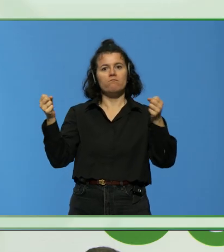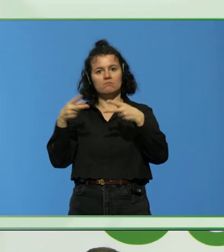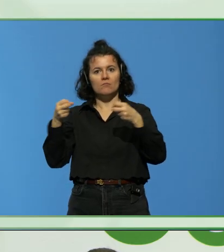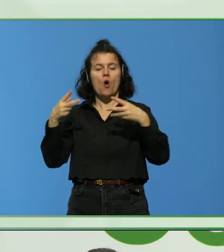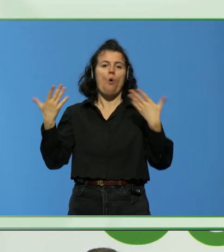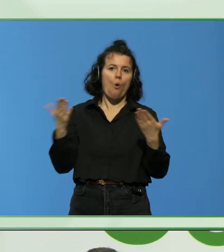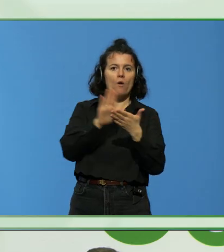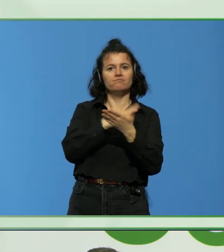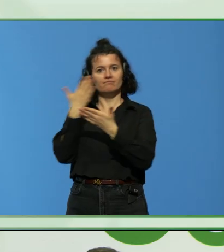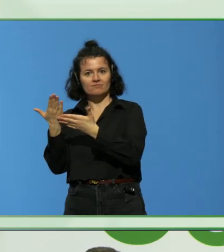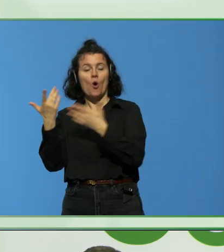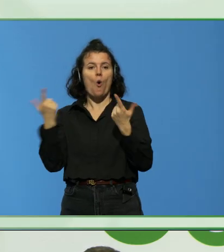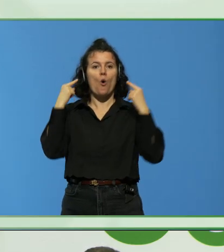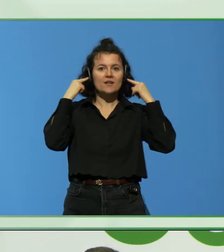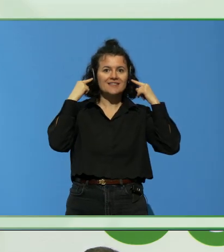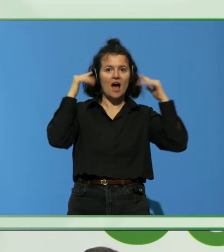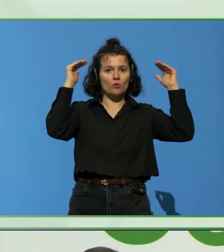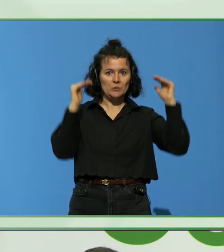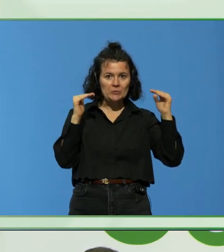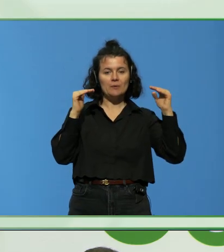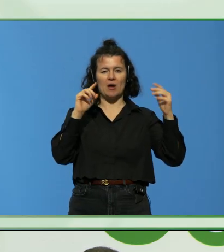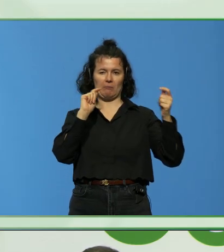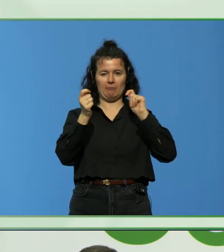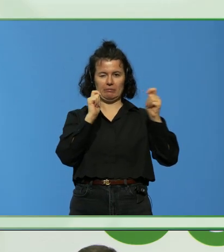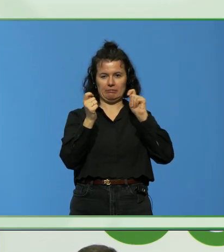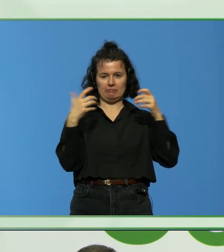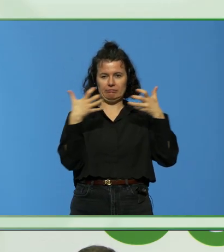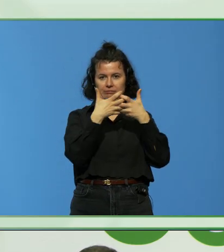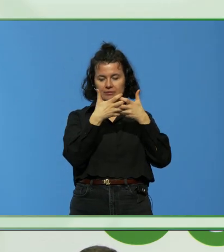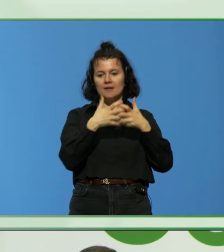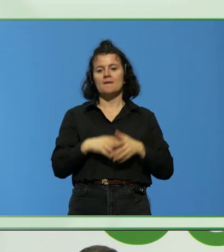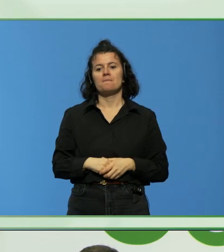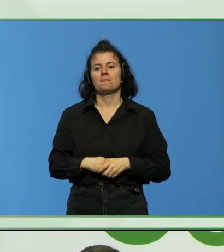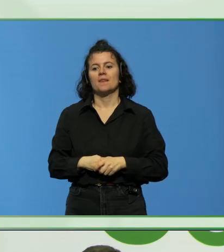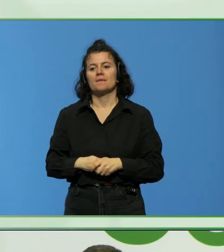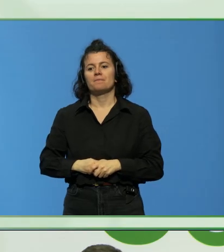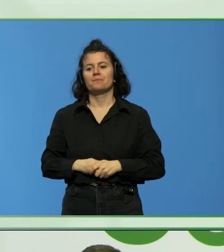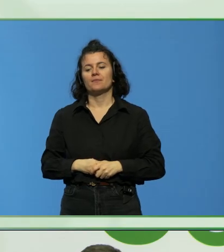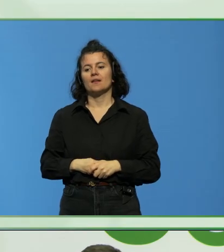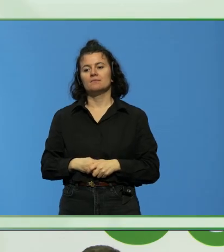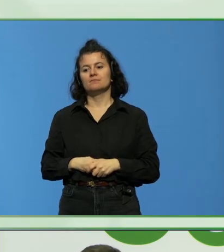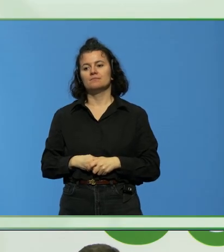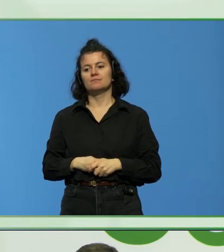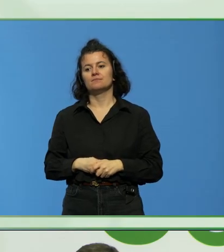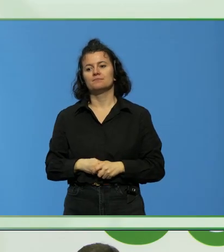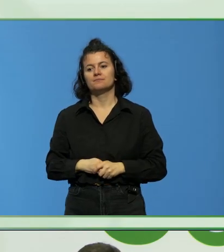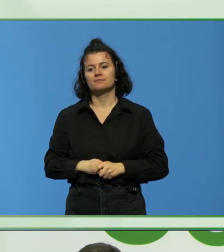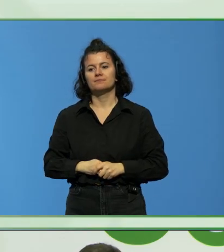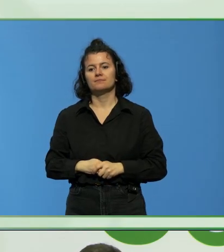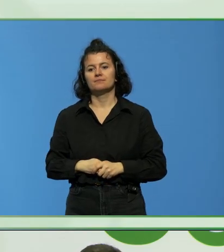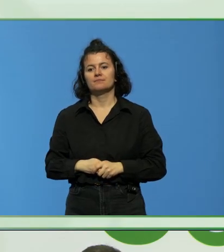amplification during the events in the Vienna Stadthalle and the public